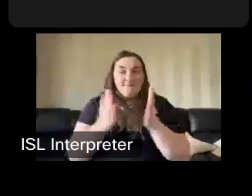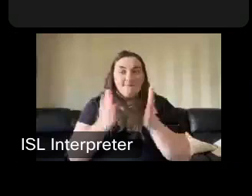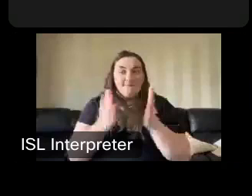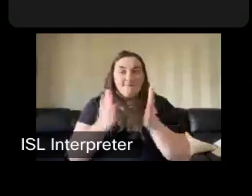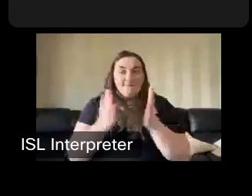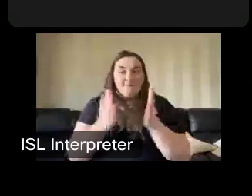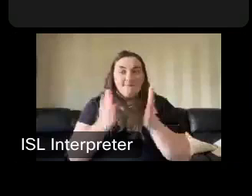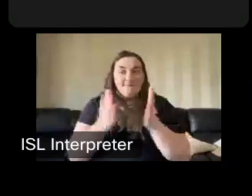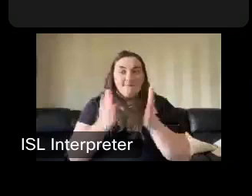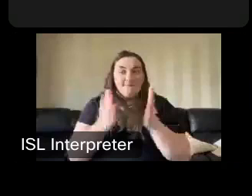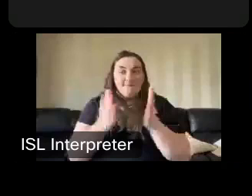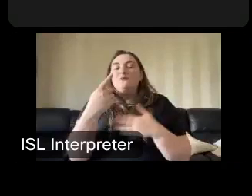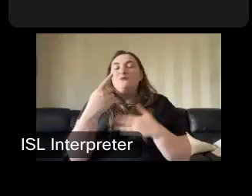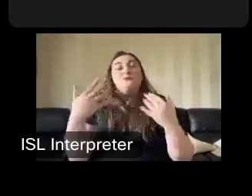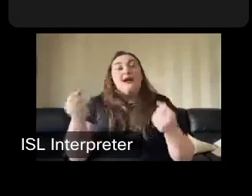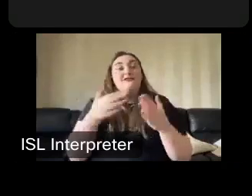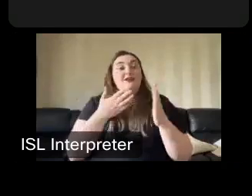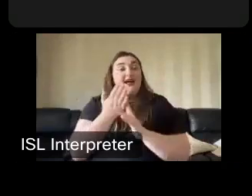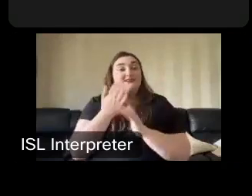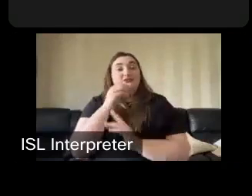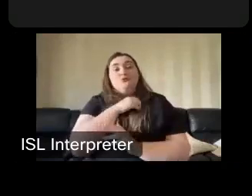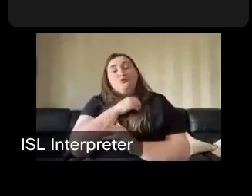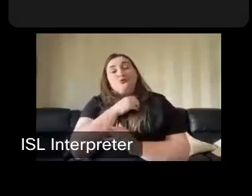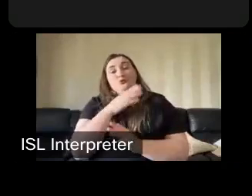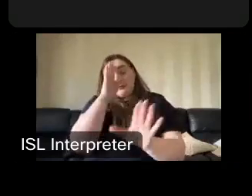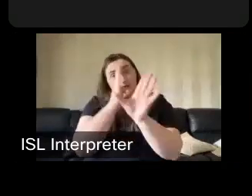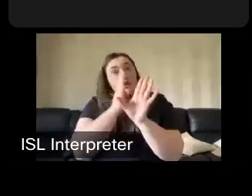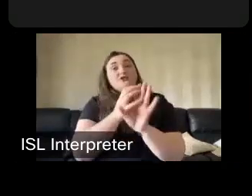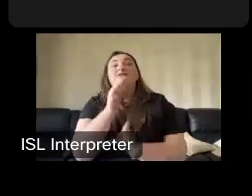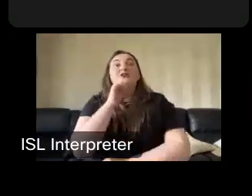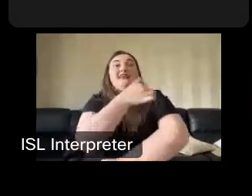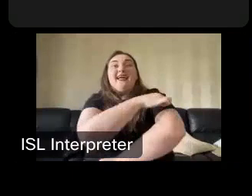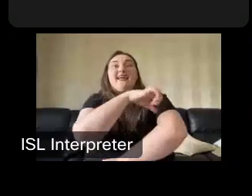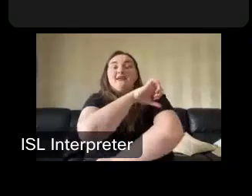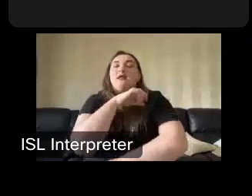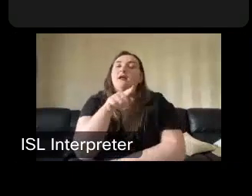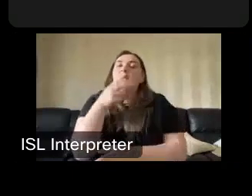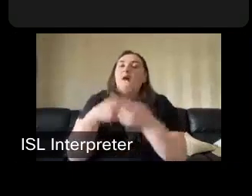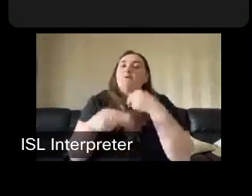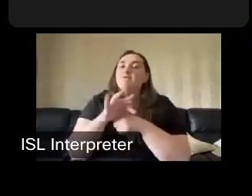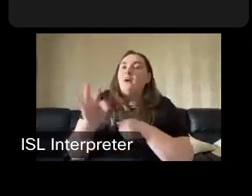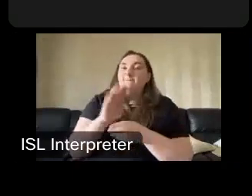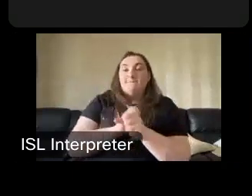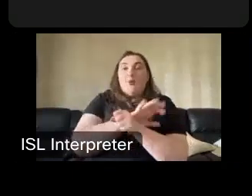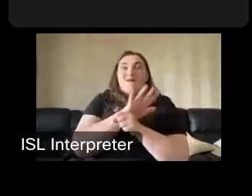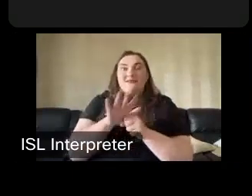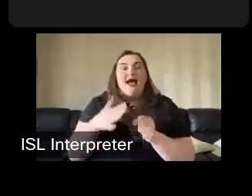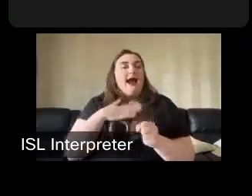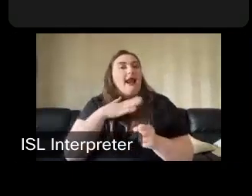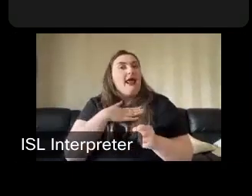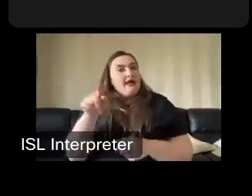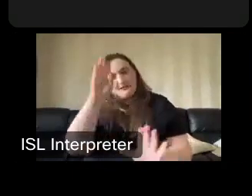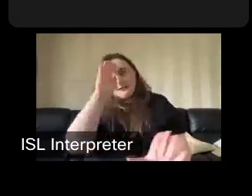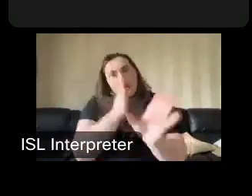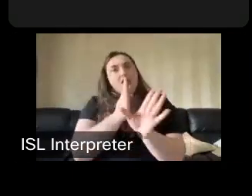access to psychological first aid, which is a phrase that came from the pandemic, which I really like, and